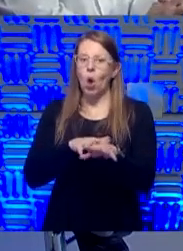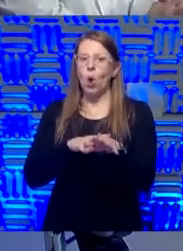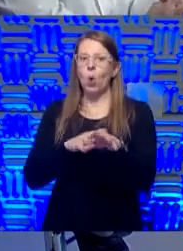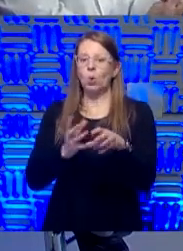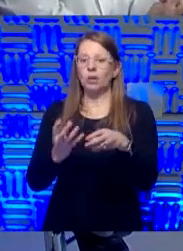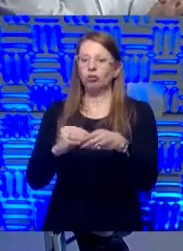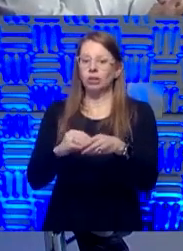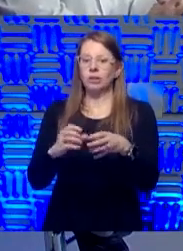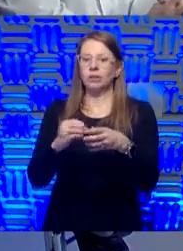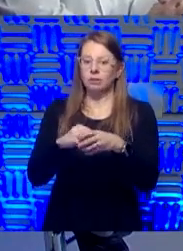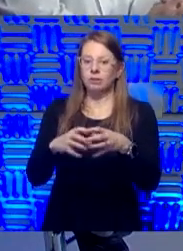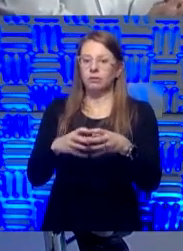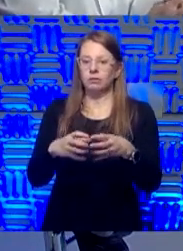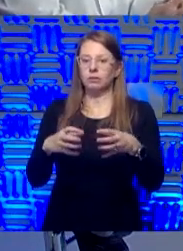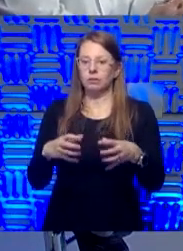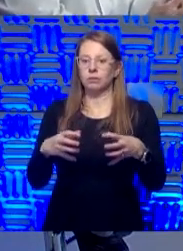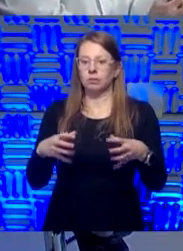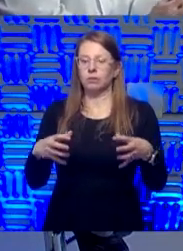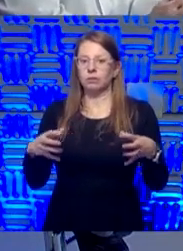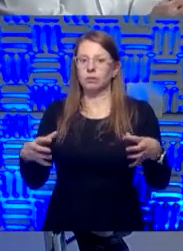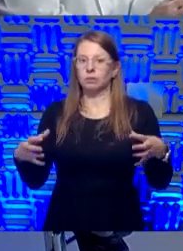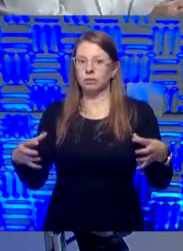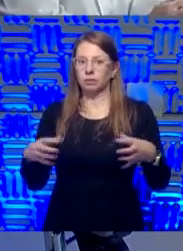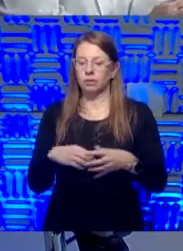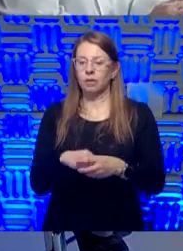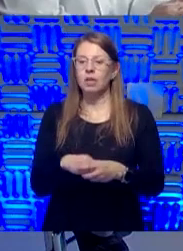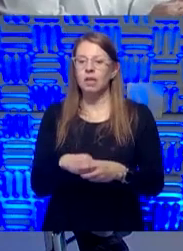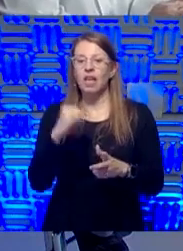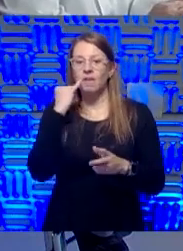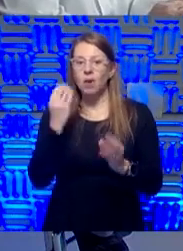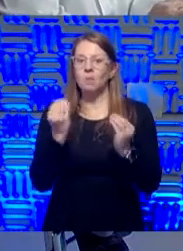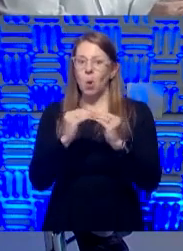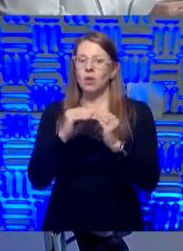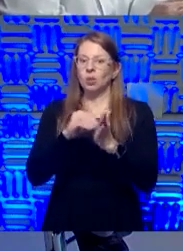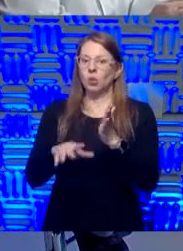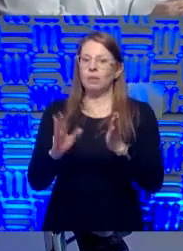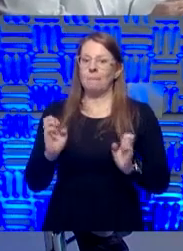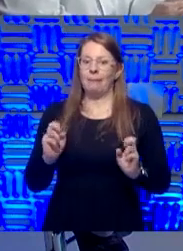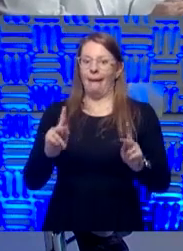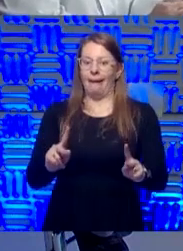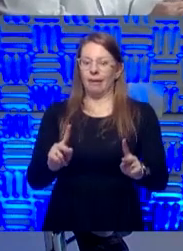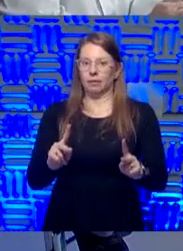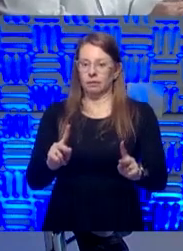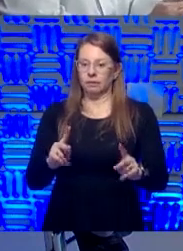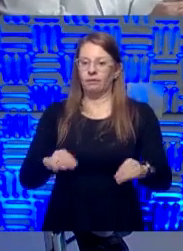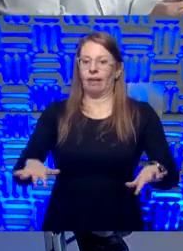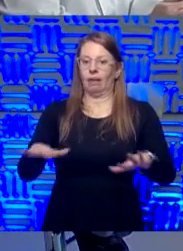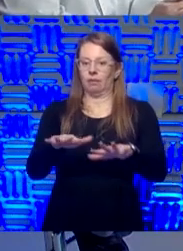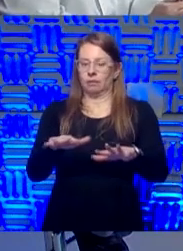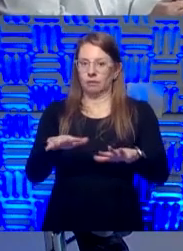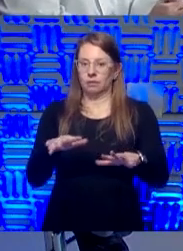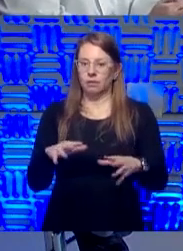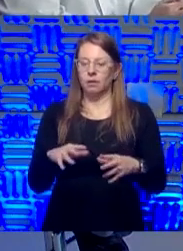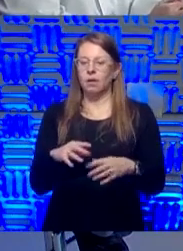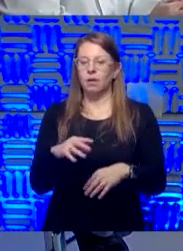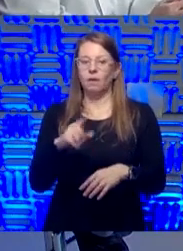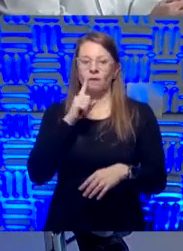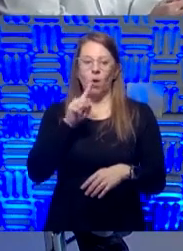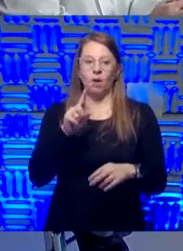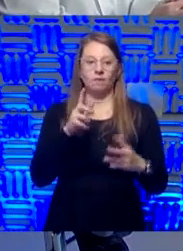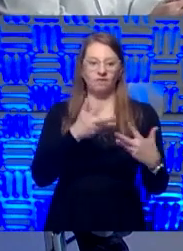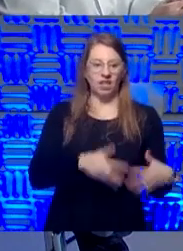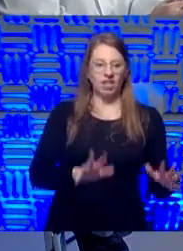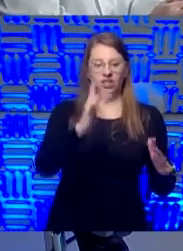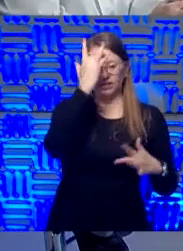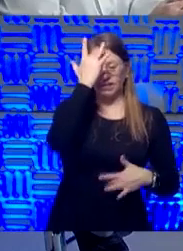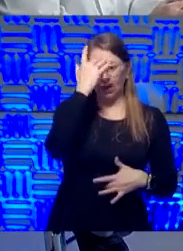practices, the bubble does get bigger as we get them more and more on the field, and yet the asymptomatic and pre-symptomatic person out on the